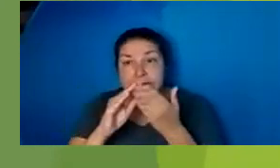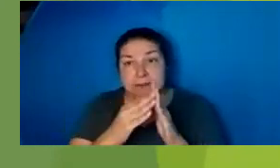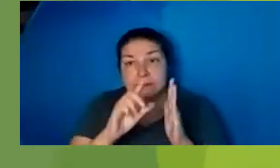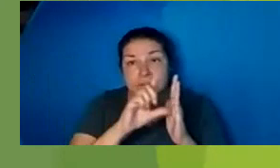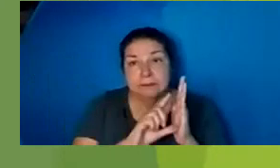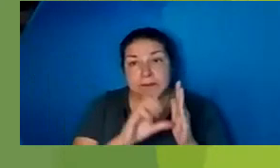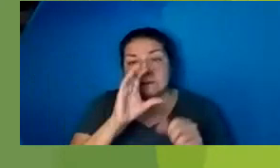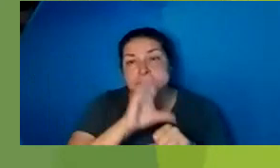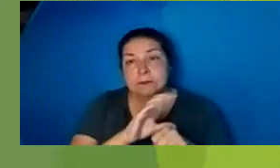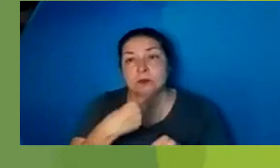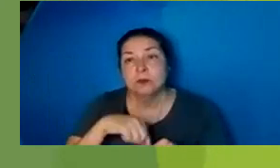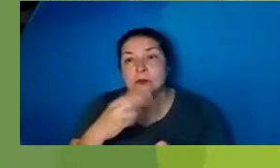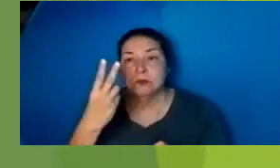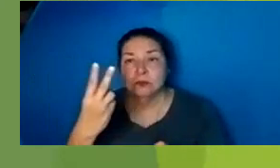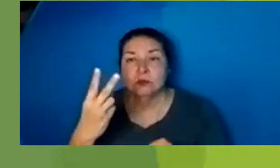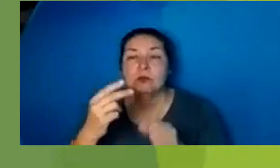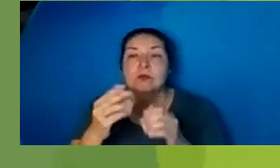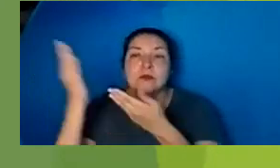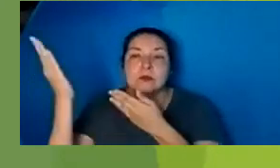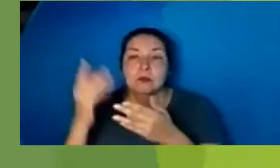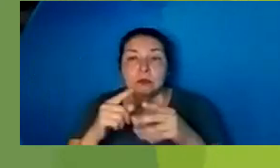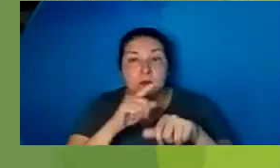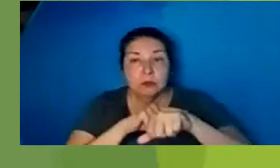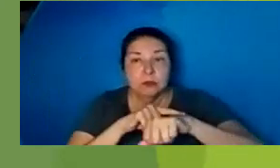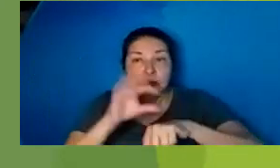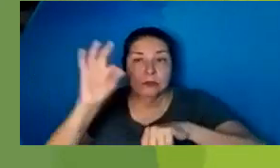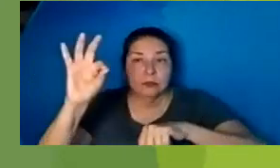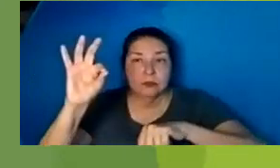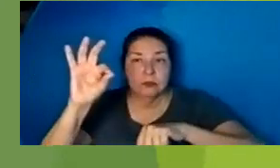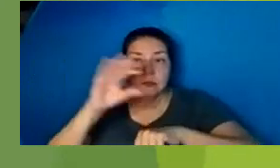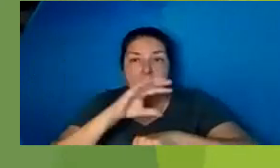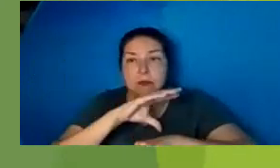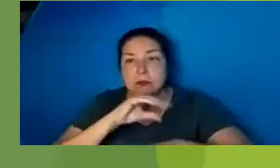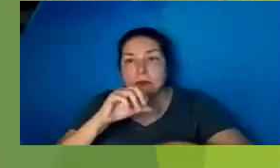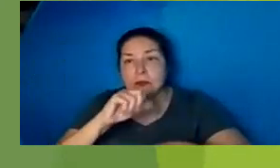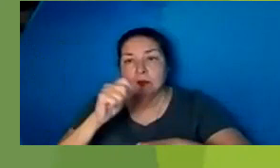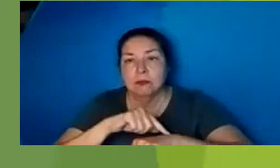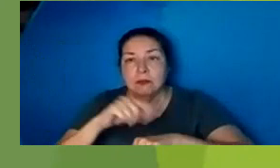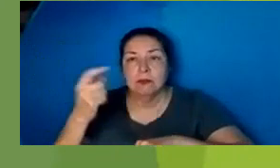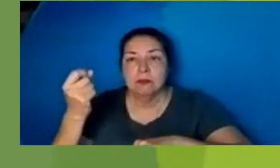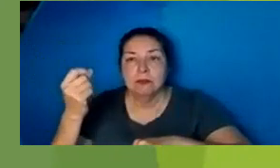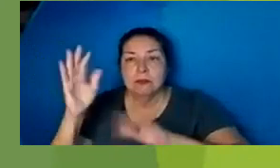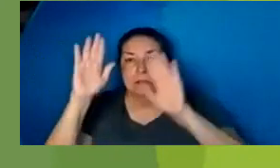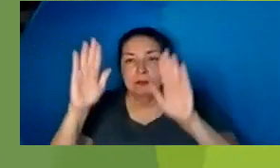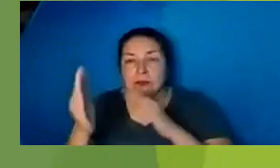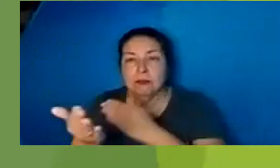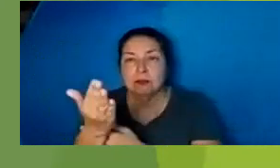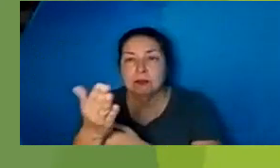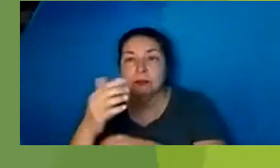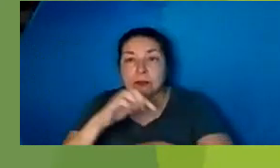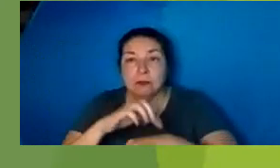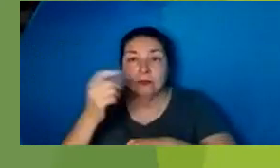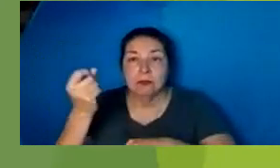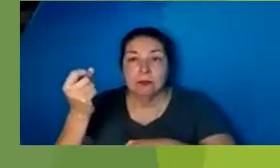Church, we have two worship services, one at 9 and the other at 11 on Sunday mornings. Our 11 a.m.